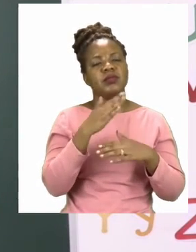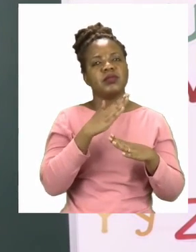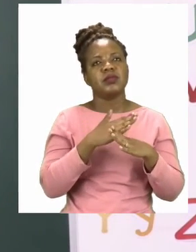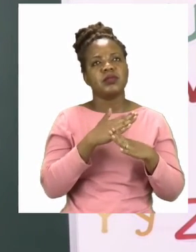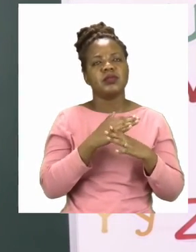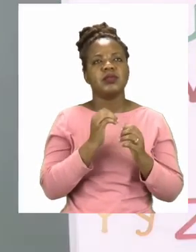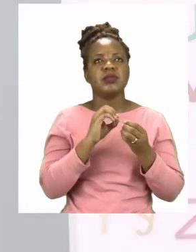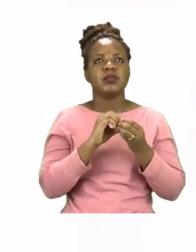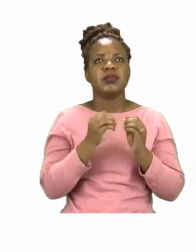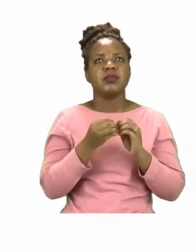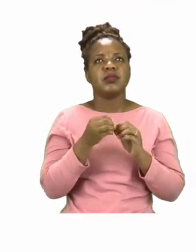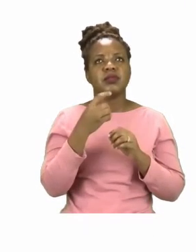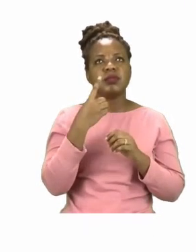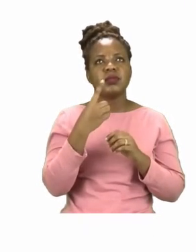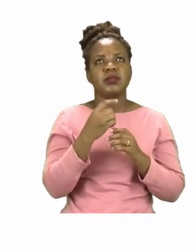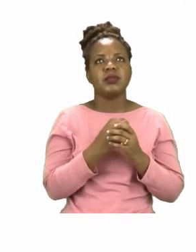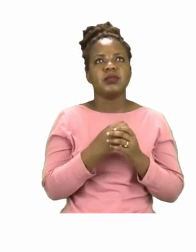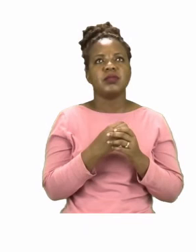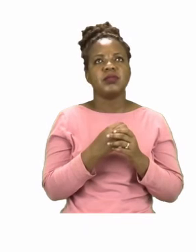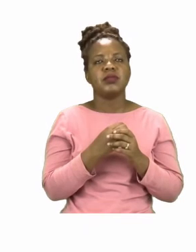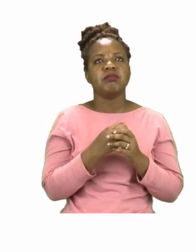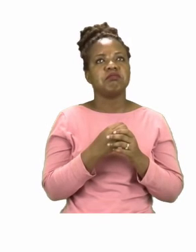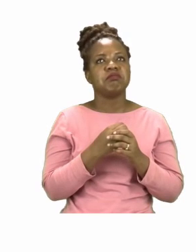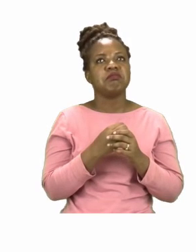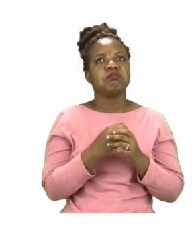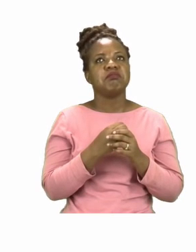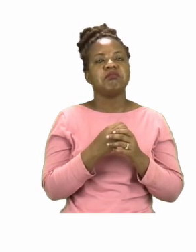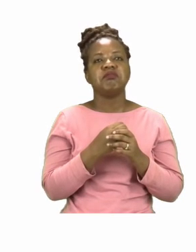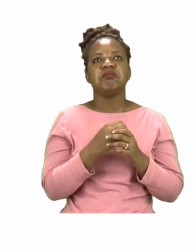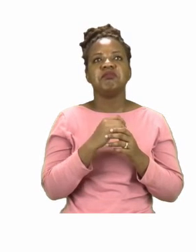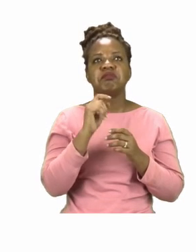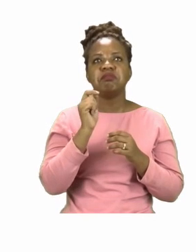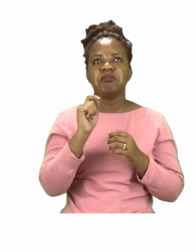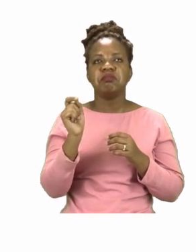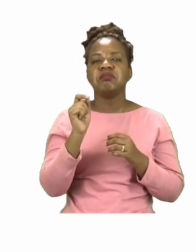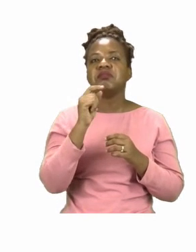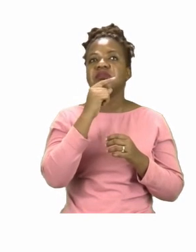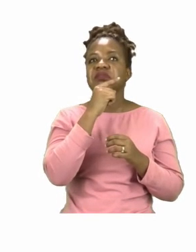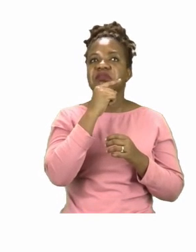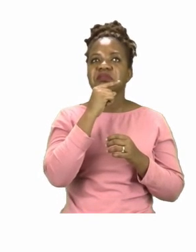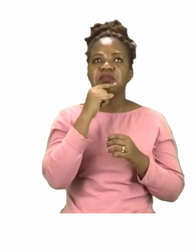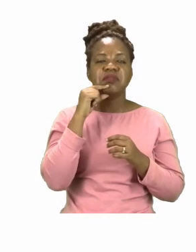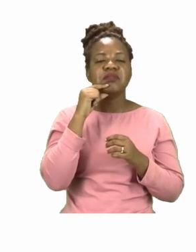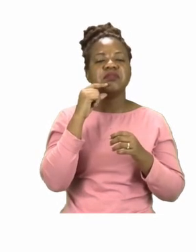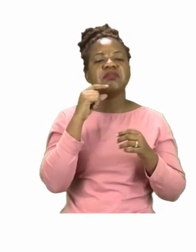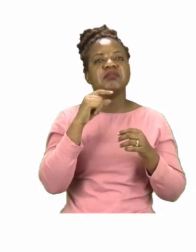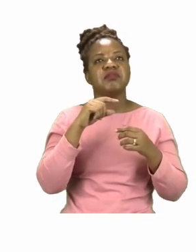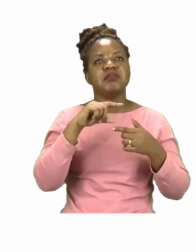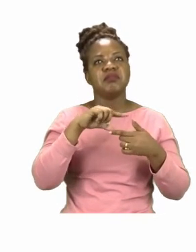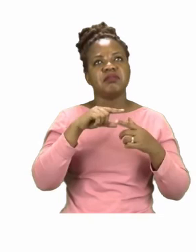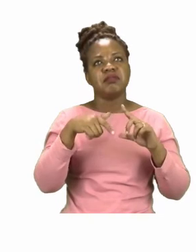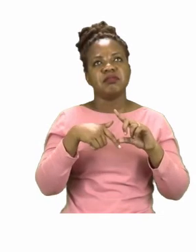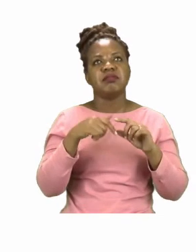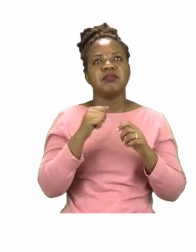1, you are going to be very busy trying to name each shape. Please try